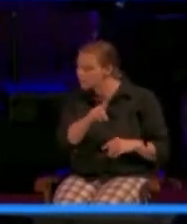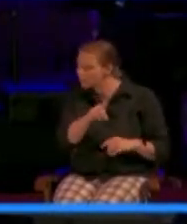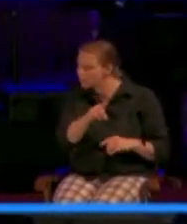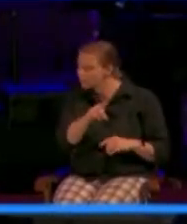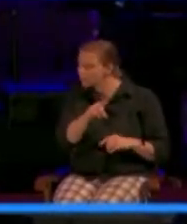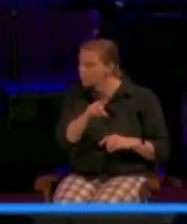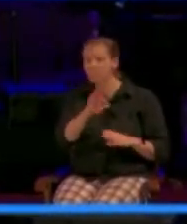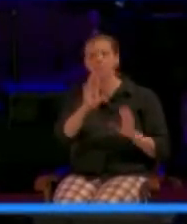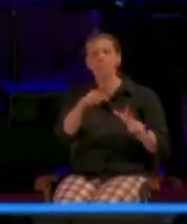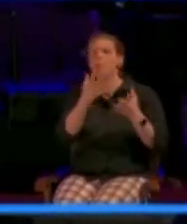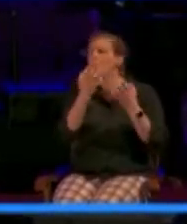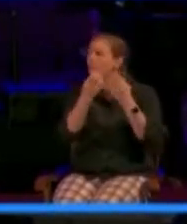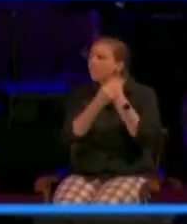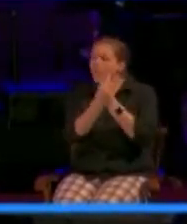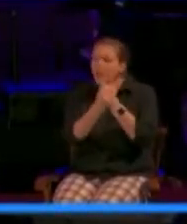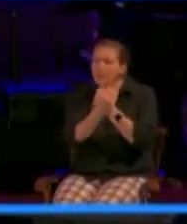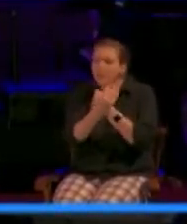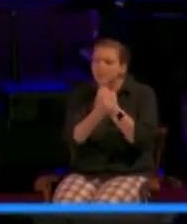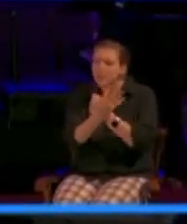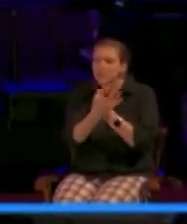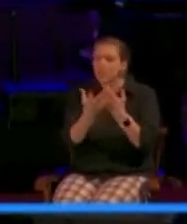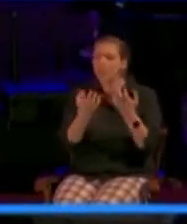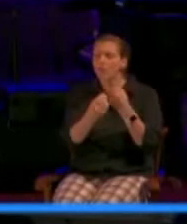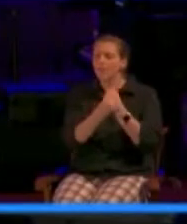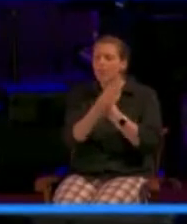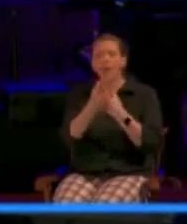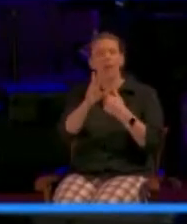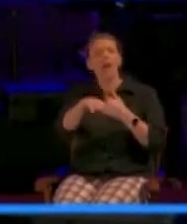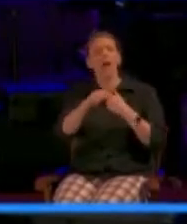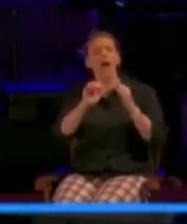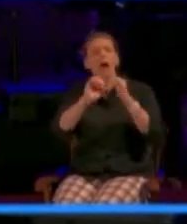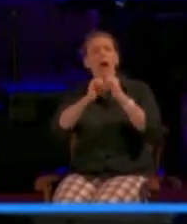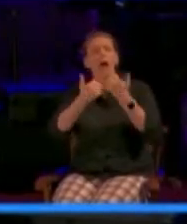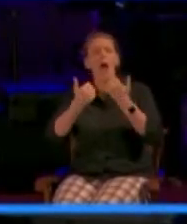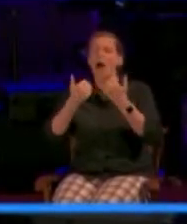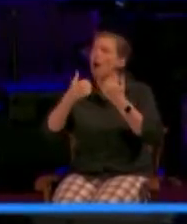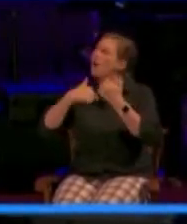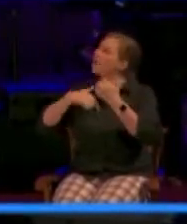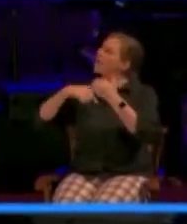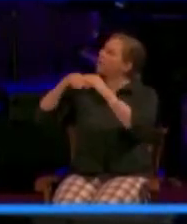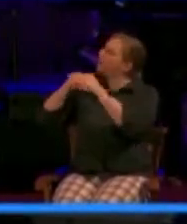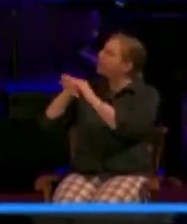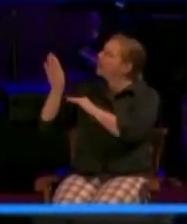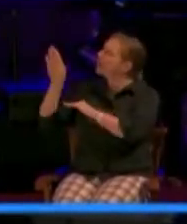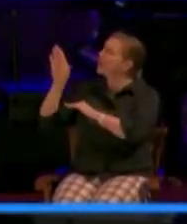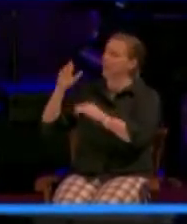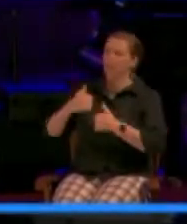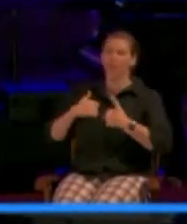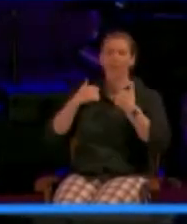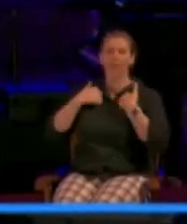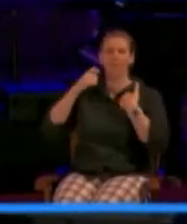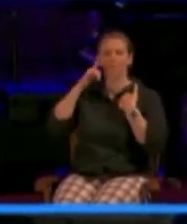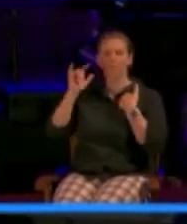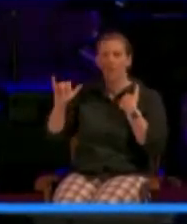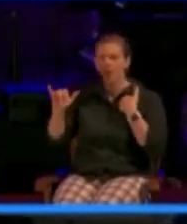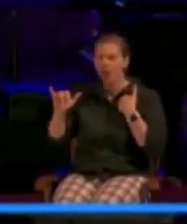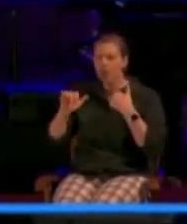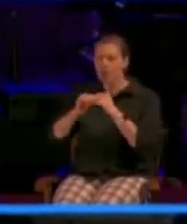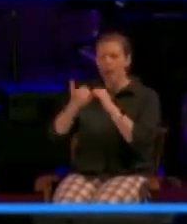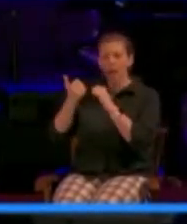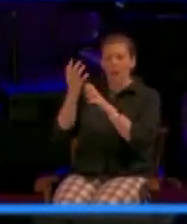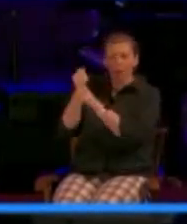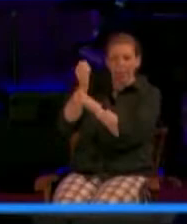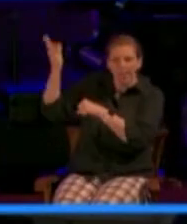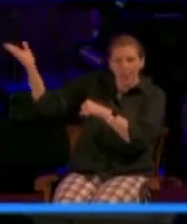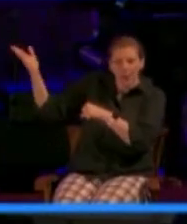me how can I receive eternal life? And that's pretty telling. It tells me,